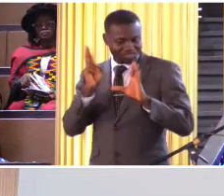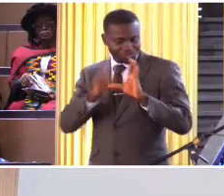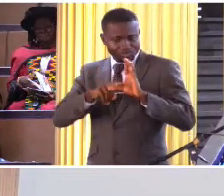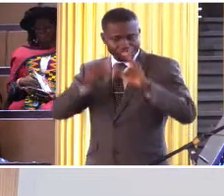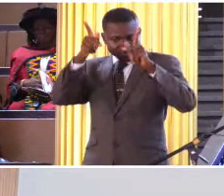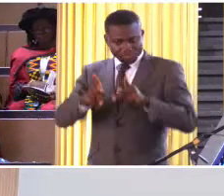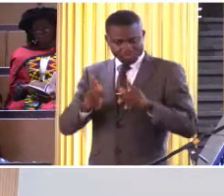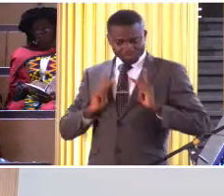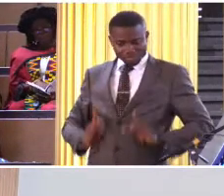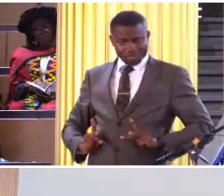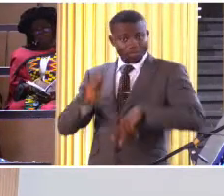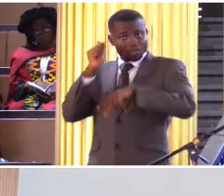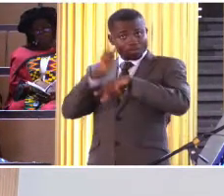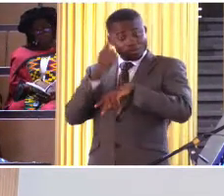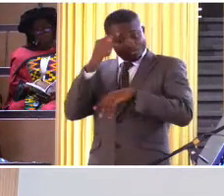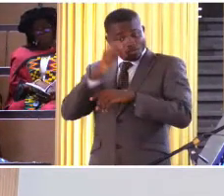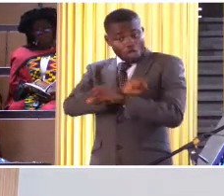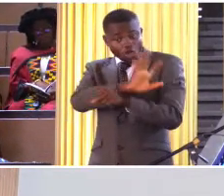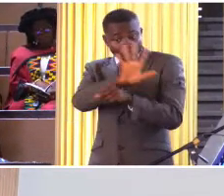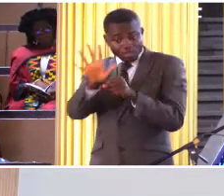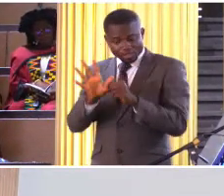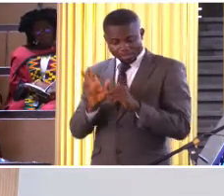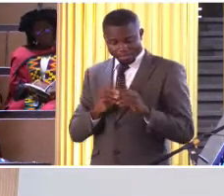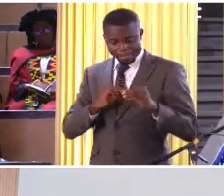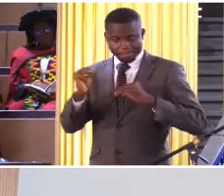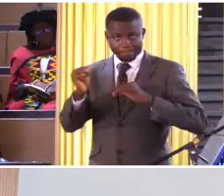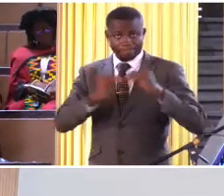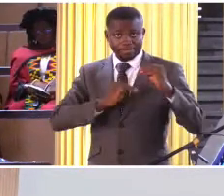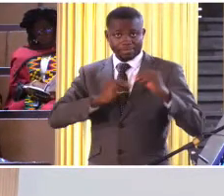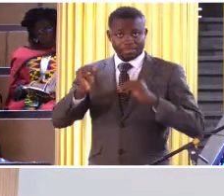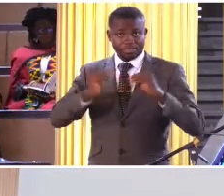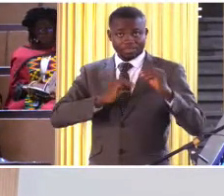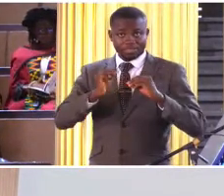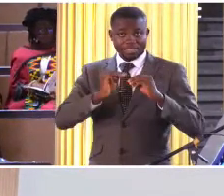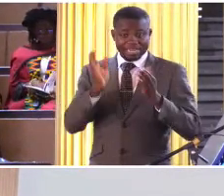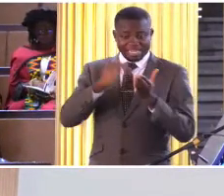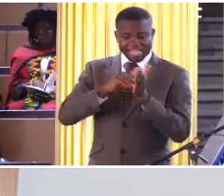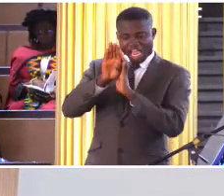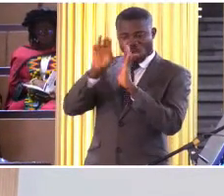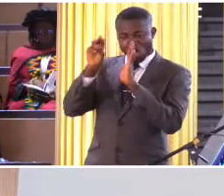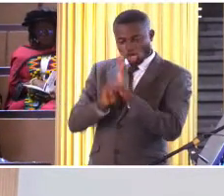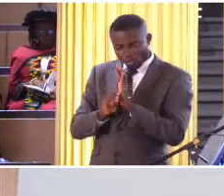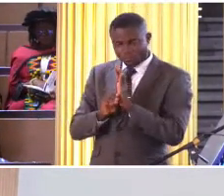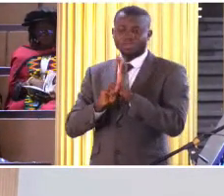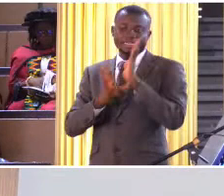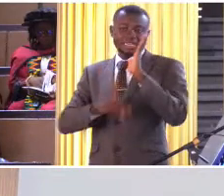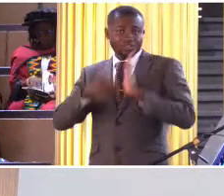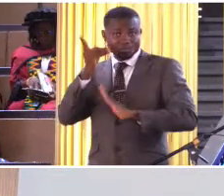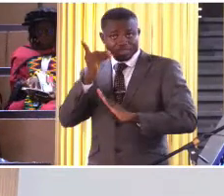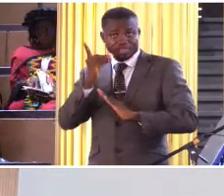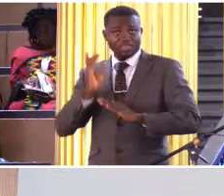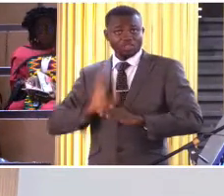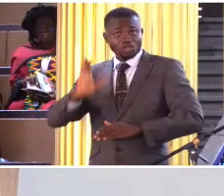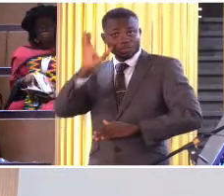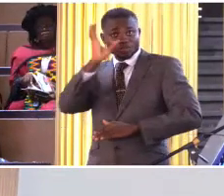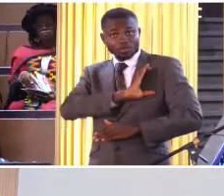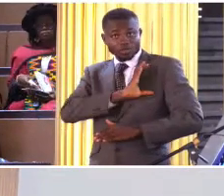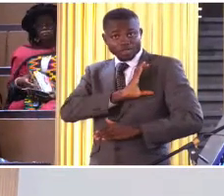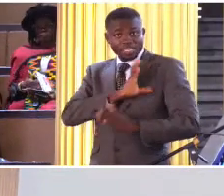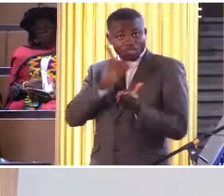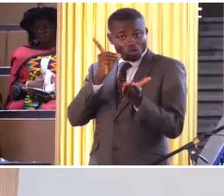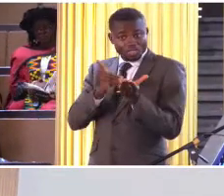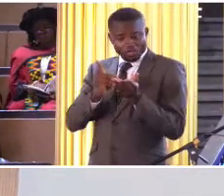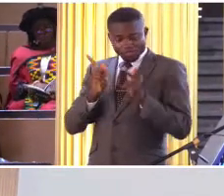Committee for COVID-19 Management and the Curriculum Development Committee for the Doctor of Physical